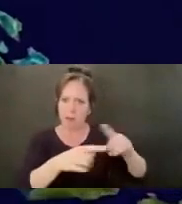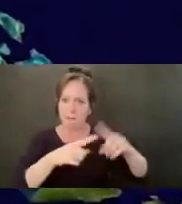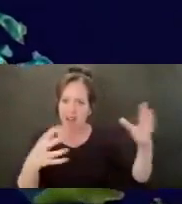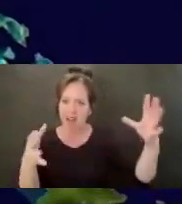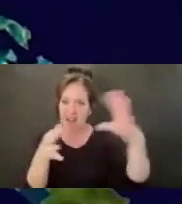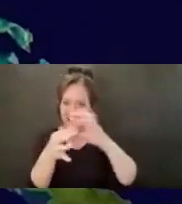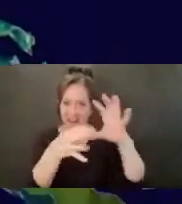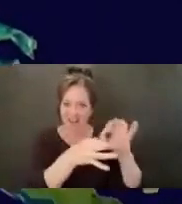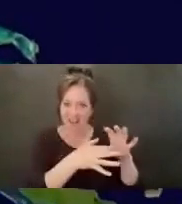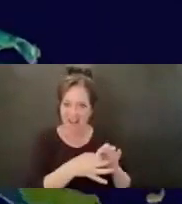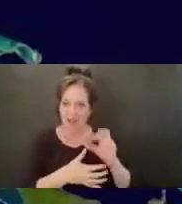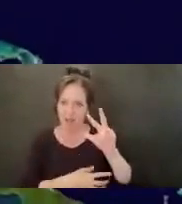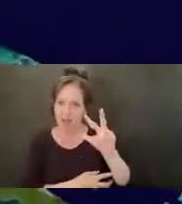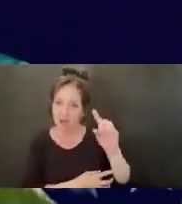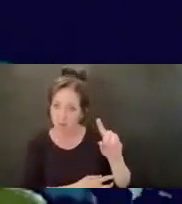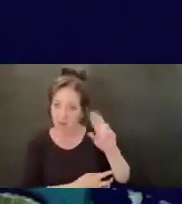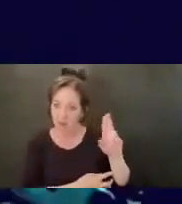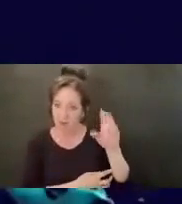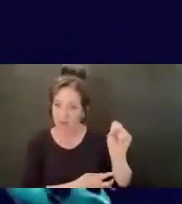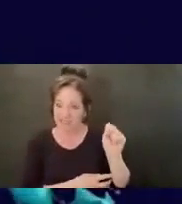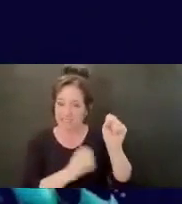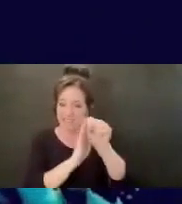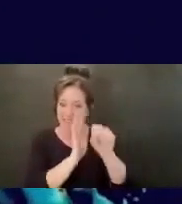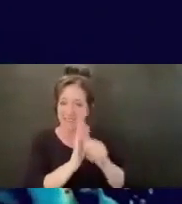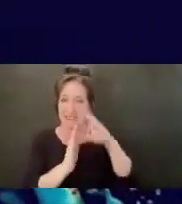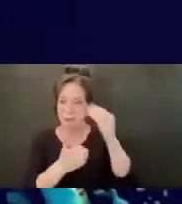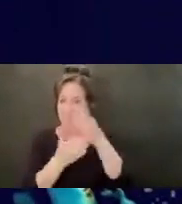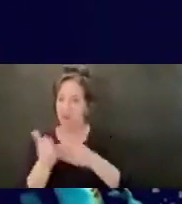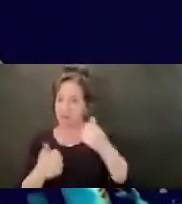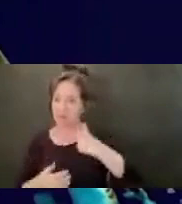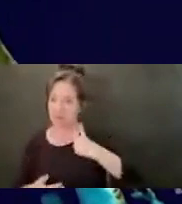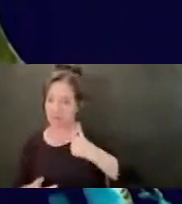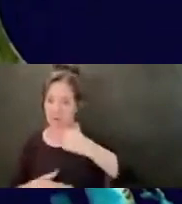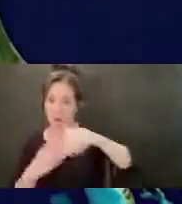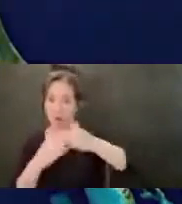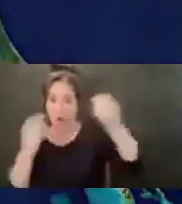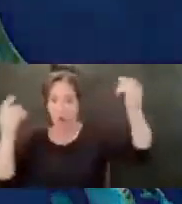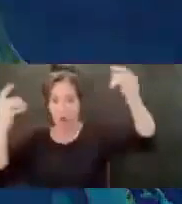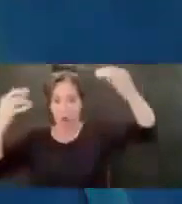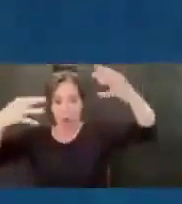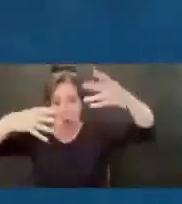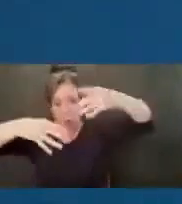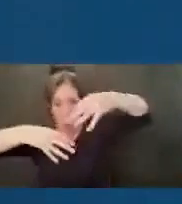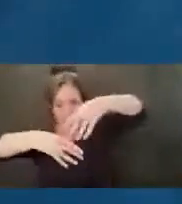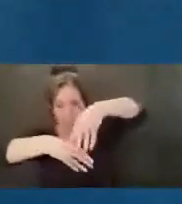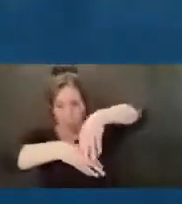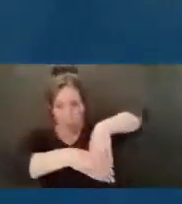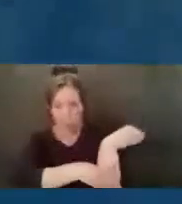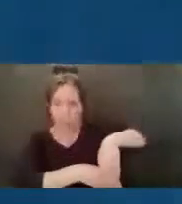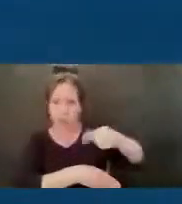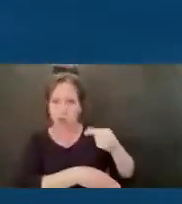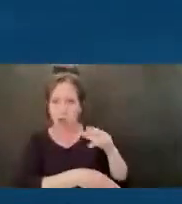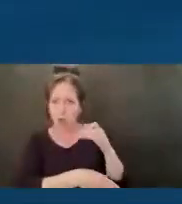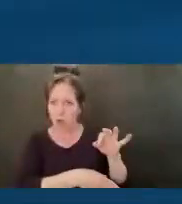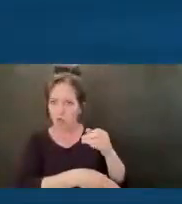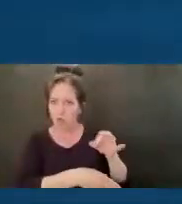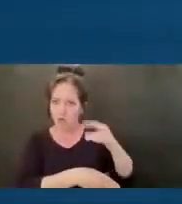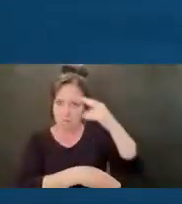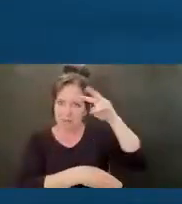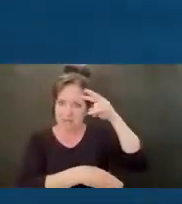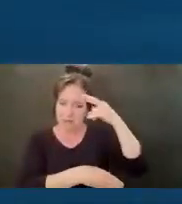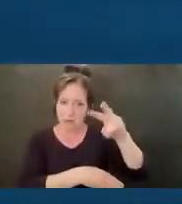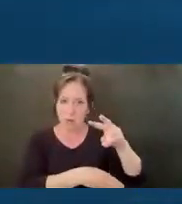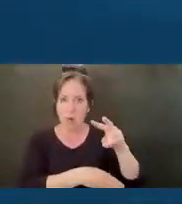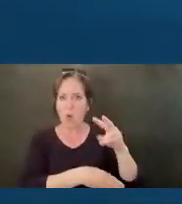and even parts of Canada. These nutrients are ultimately funneled into the Gulf of Mexico. The nutrients fuel large